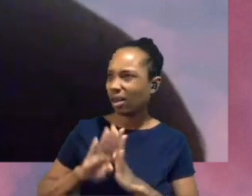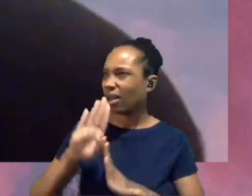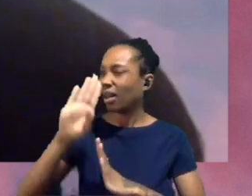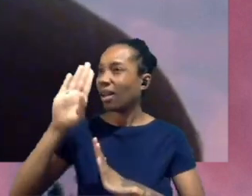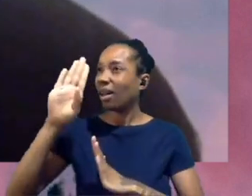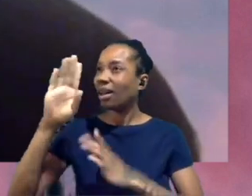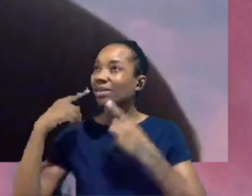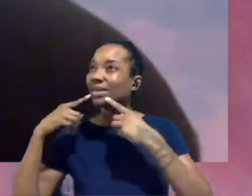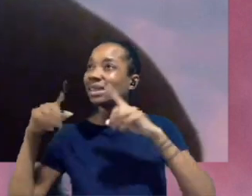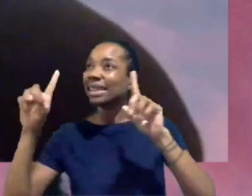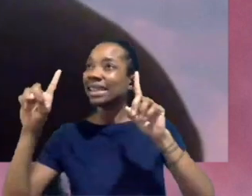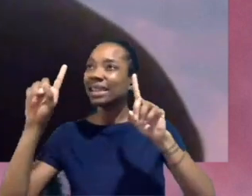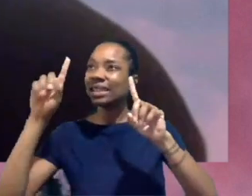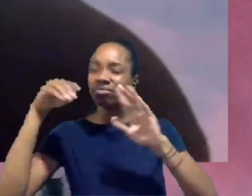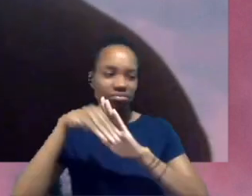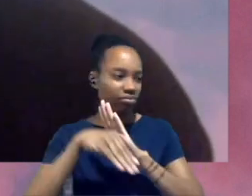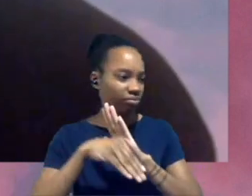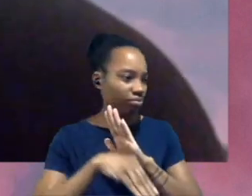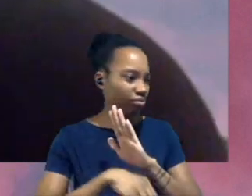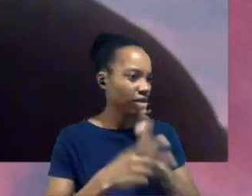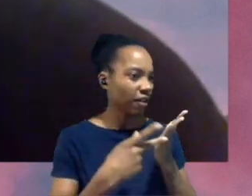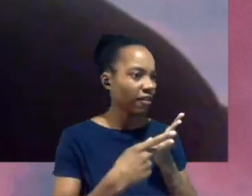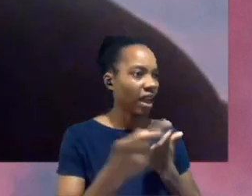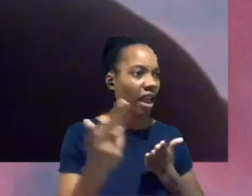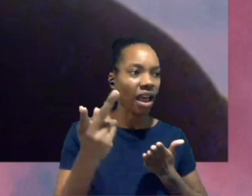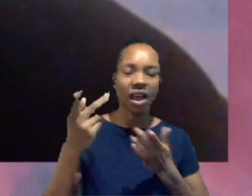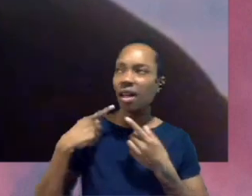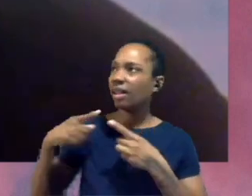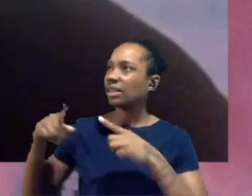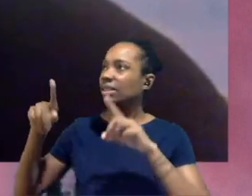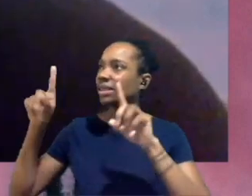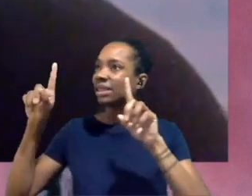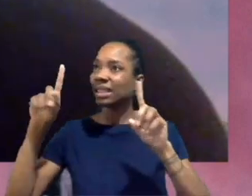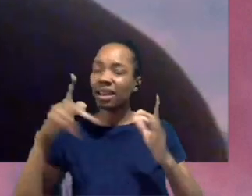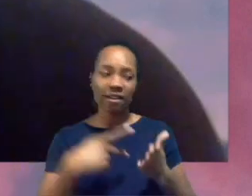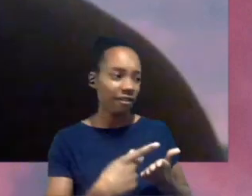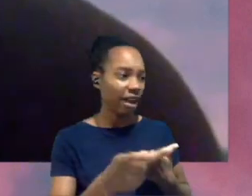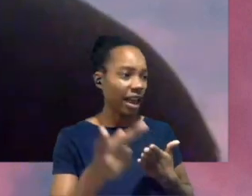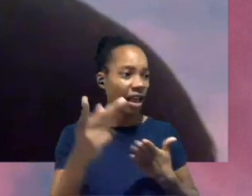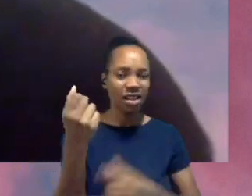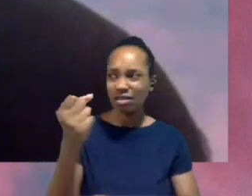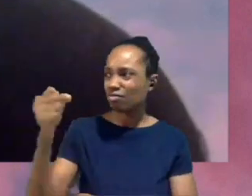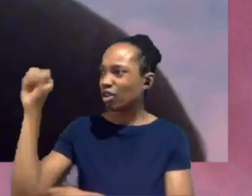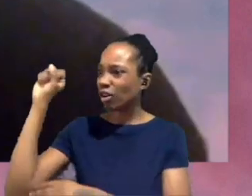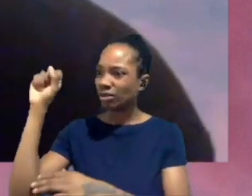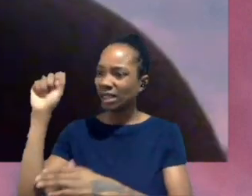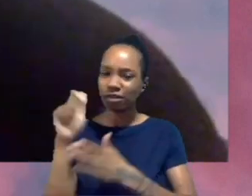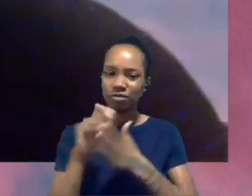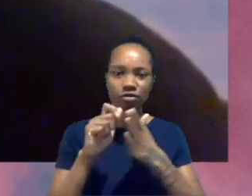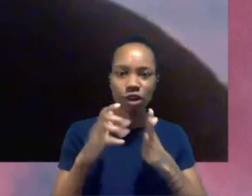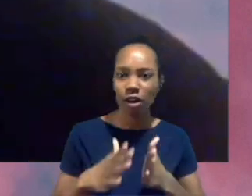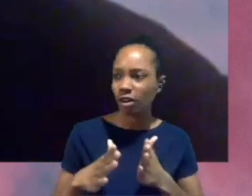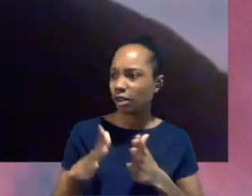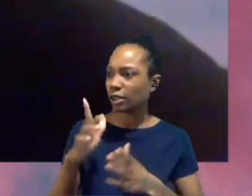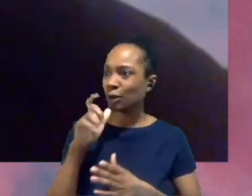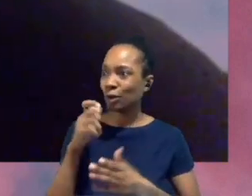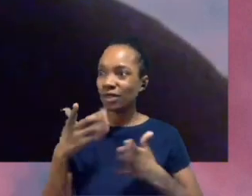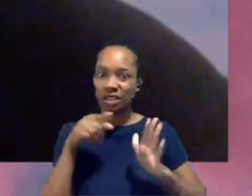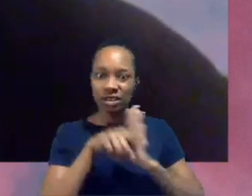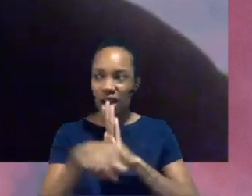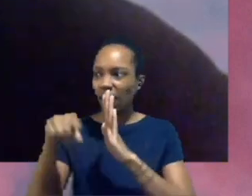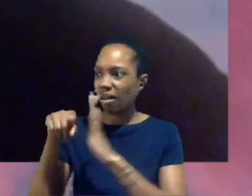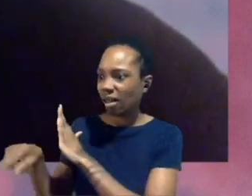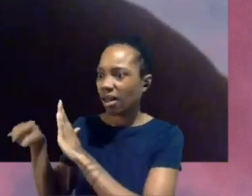fell like white flags. We rose and fell like protesters and journalists shot by Duterte administration. We rose and